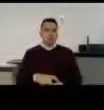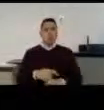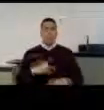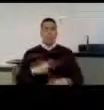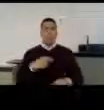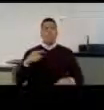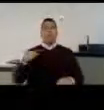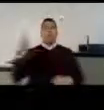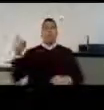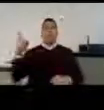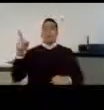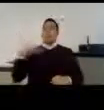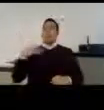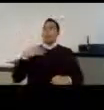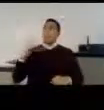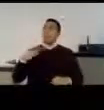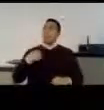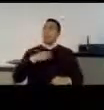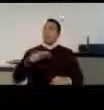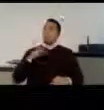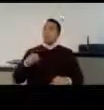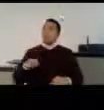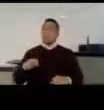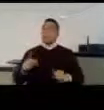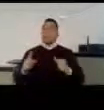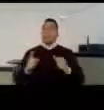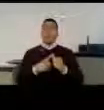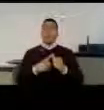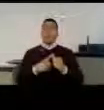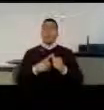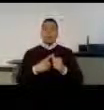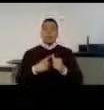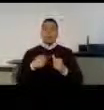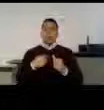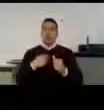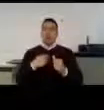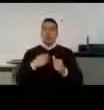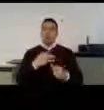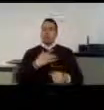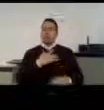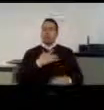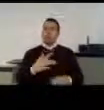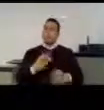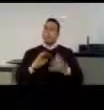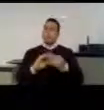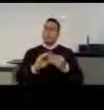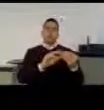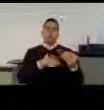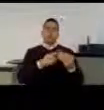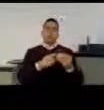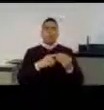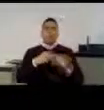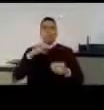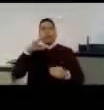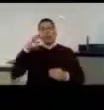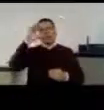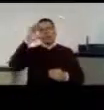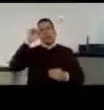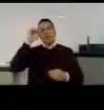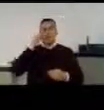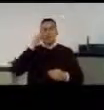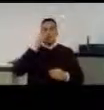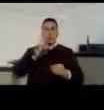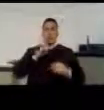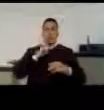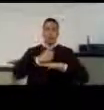I was asked to speak on the panel. Usually I am asked to speak about gender-based violence and the impact of racism. However, because of